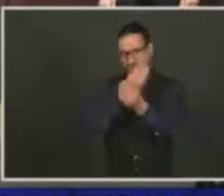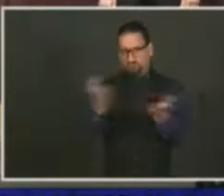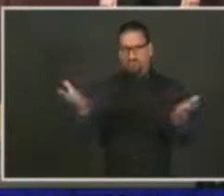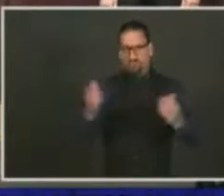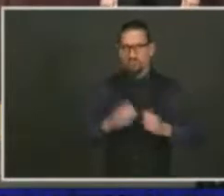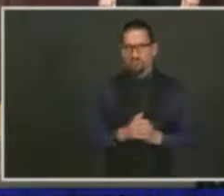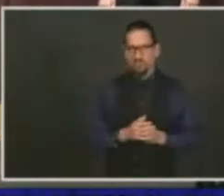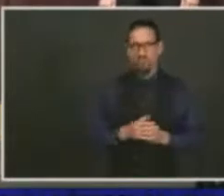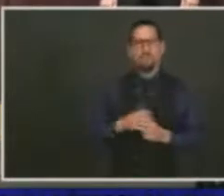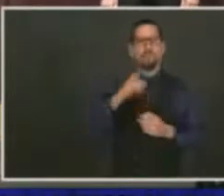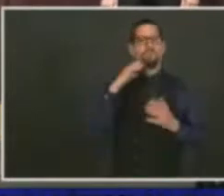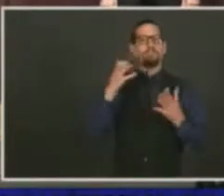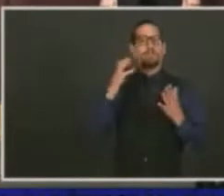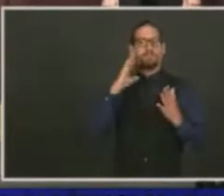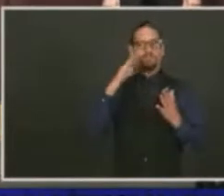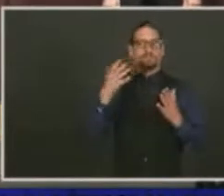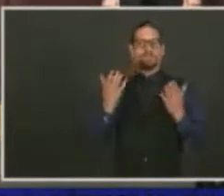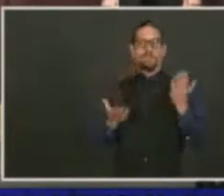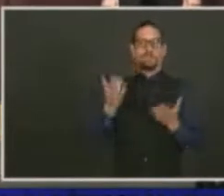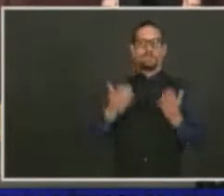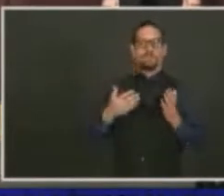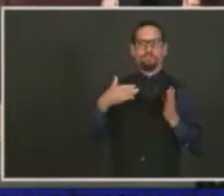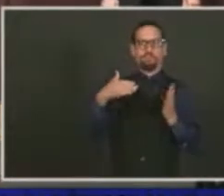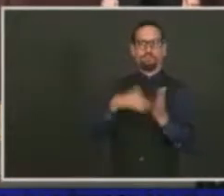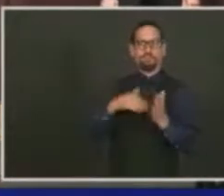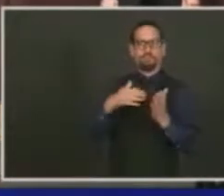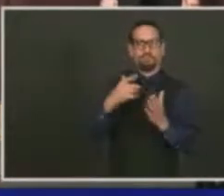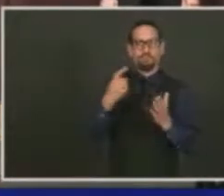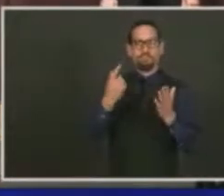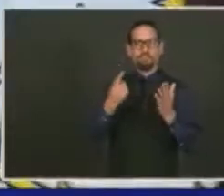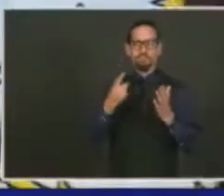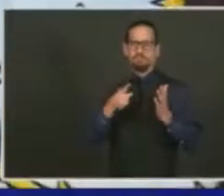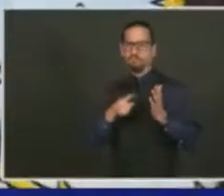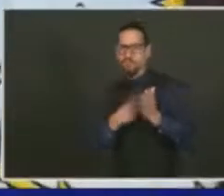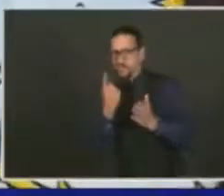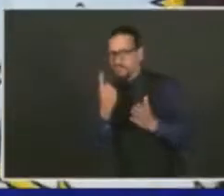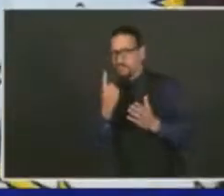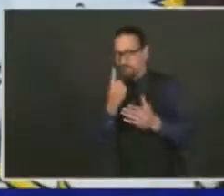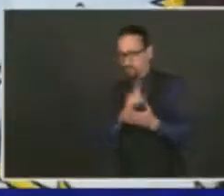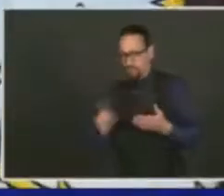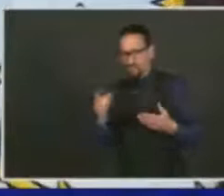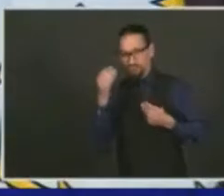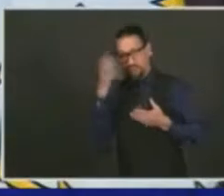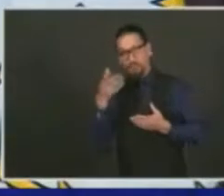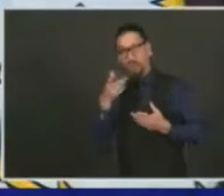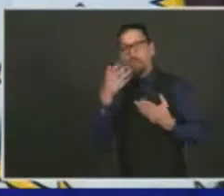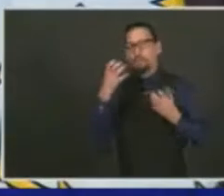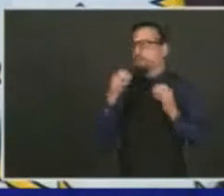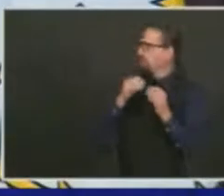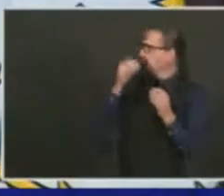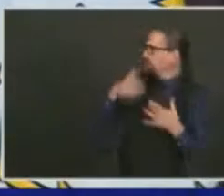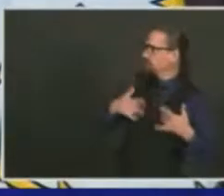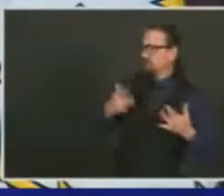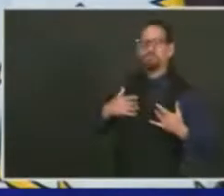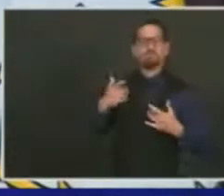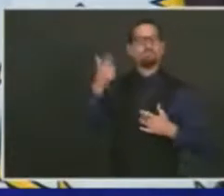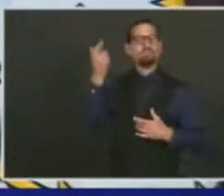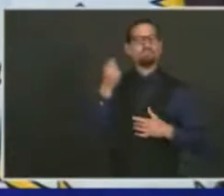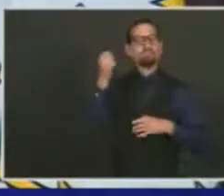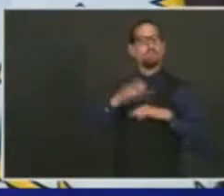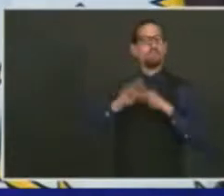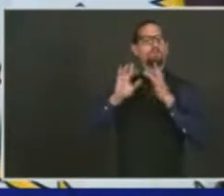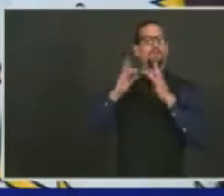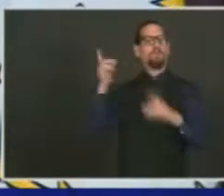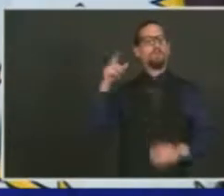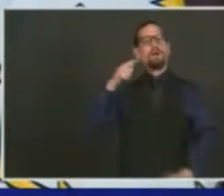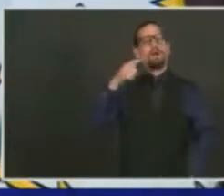more frequent updates than once a week, I'd encourage you to go to governor.ri.gov, sign up for the daily email. I think we have